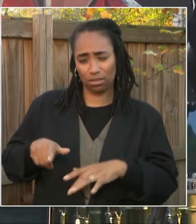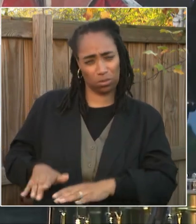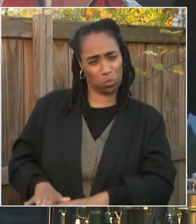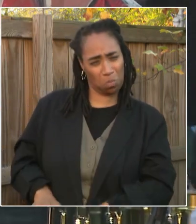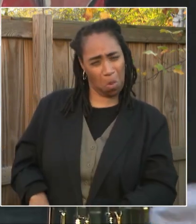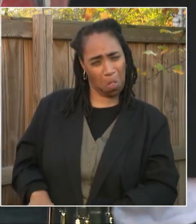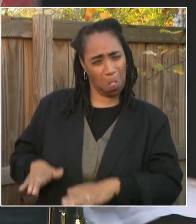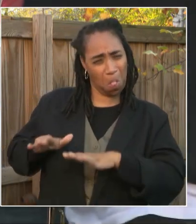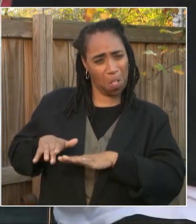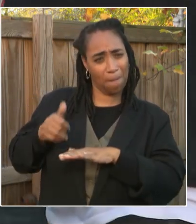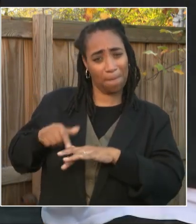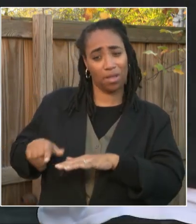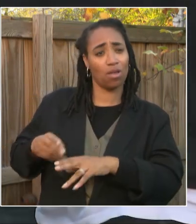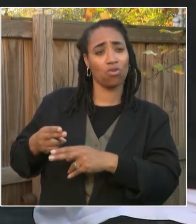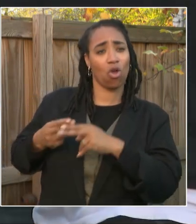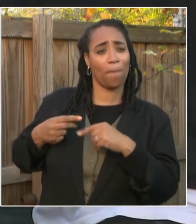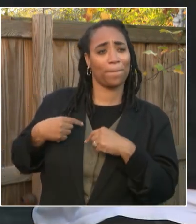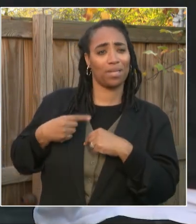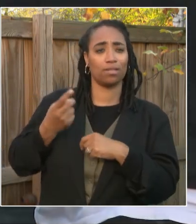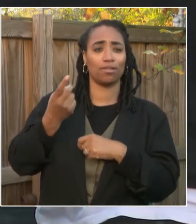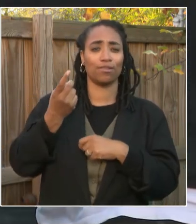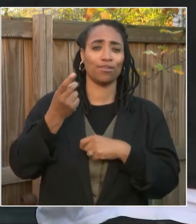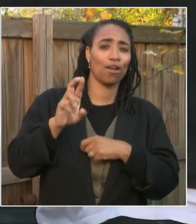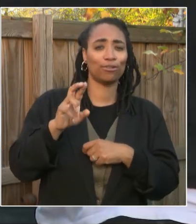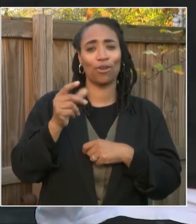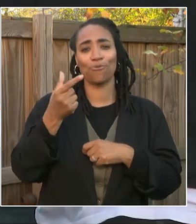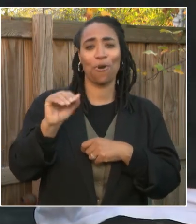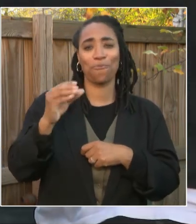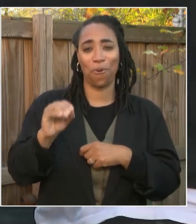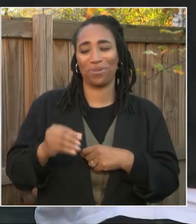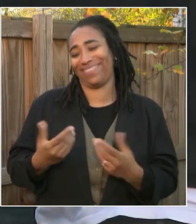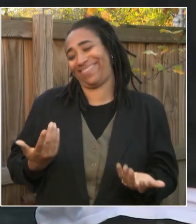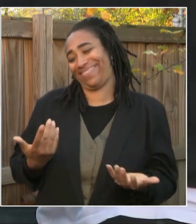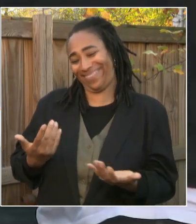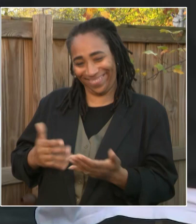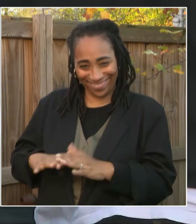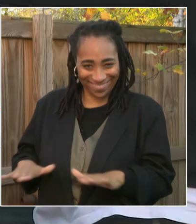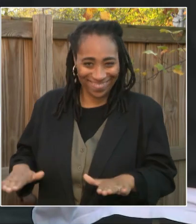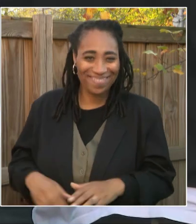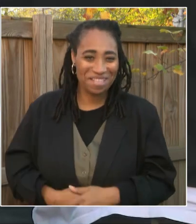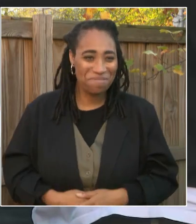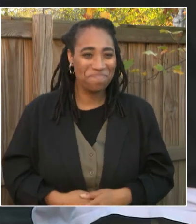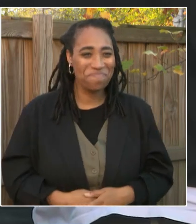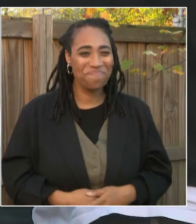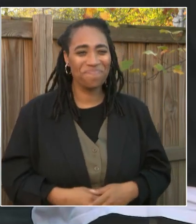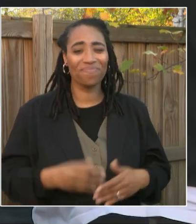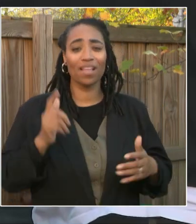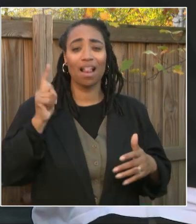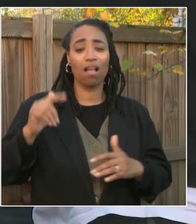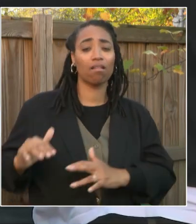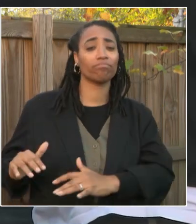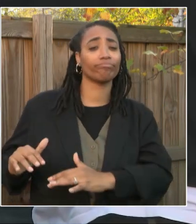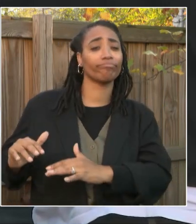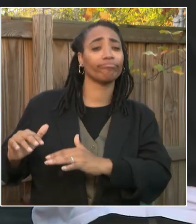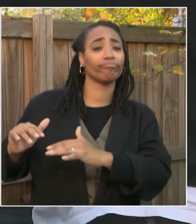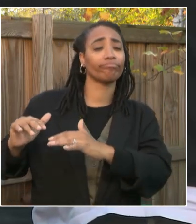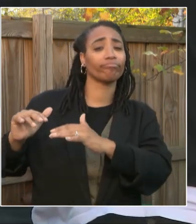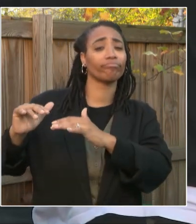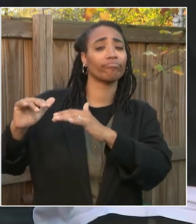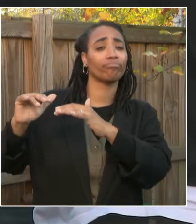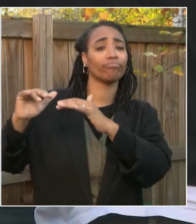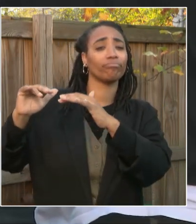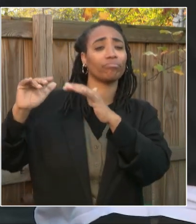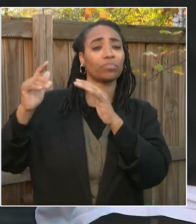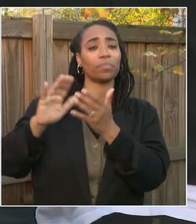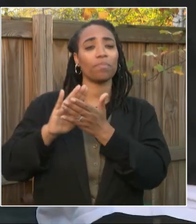As a senior, we pressed Maven into service. She was the copy editor for the Go-Go Museum. We pressed my son Maverick